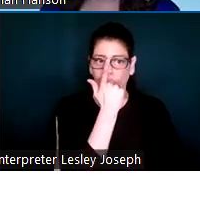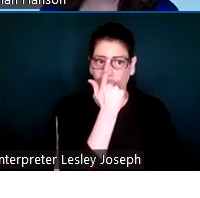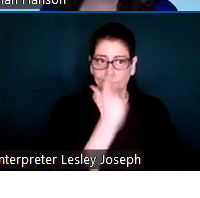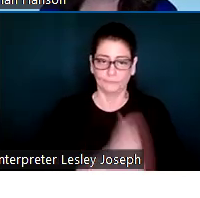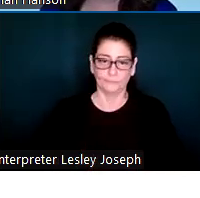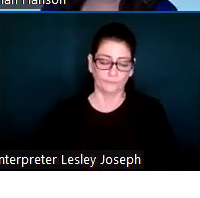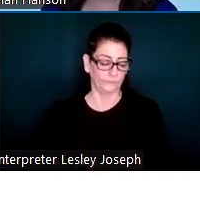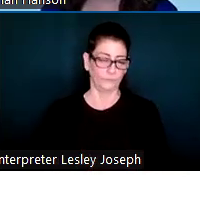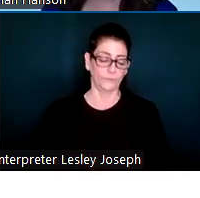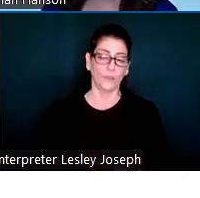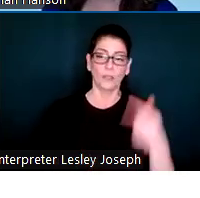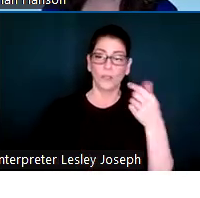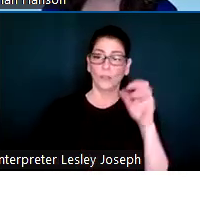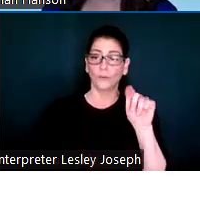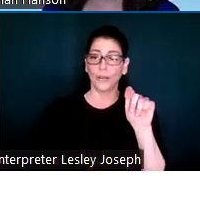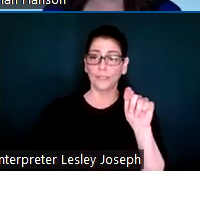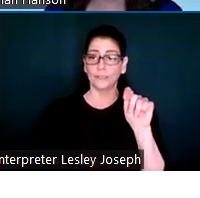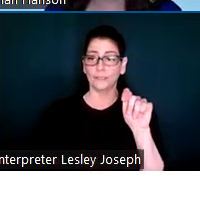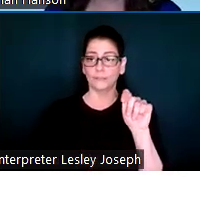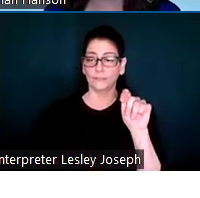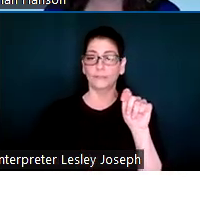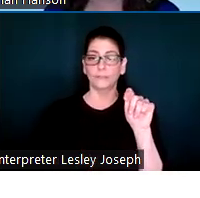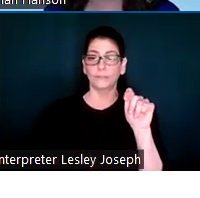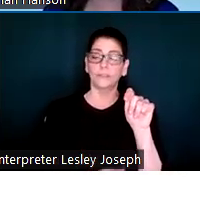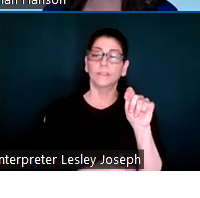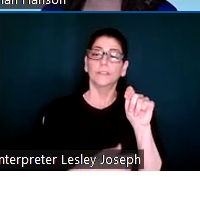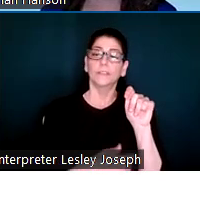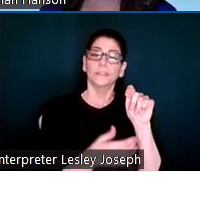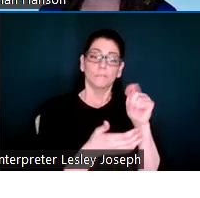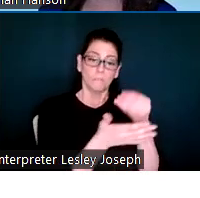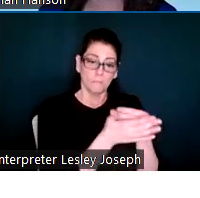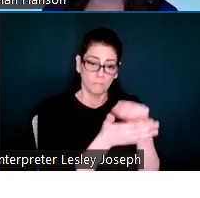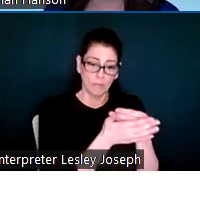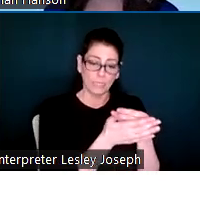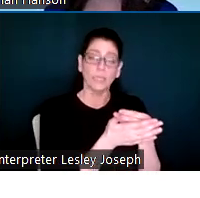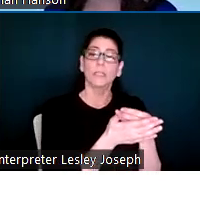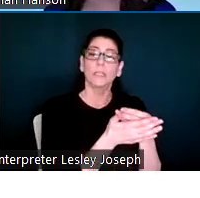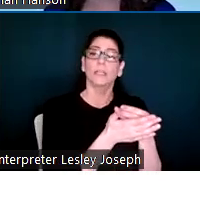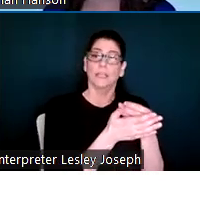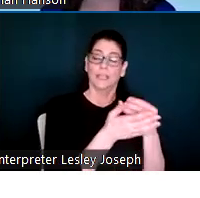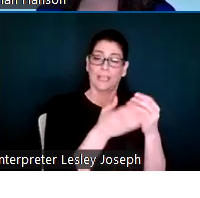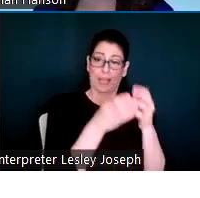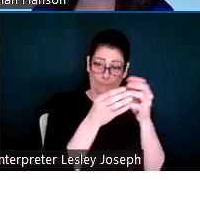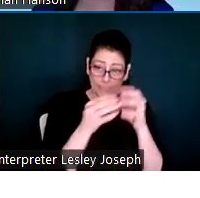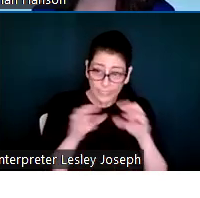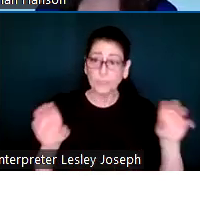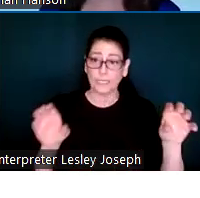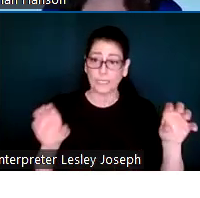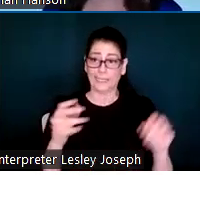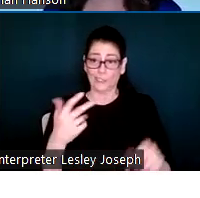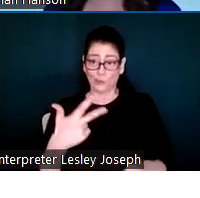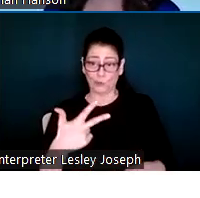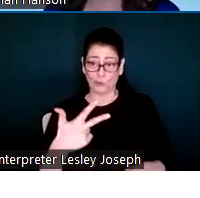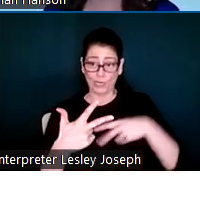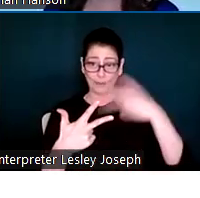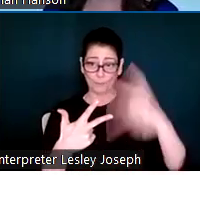Within those grants, they are able to take the funding they receive and split it amongst 3 sub-programs. So as I